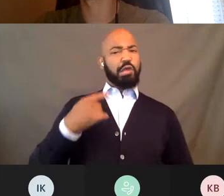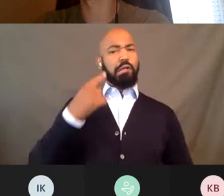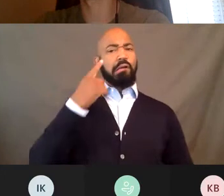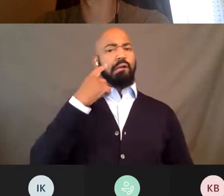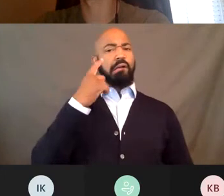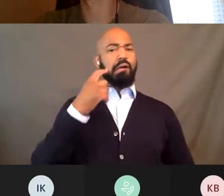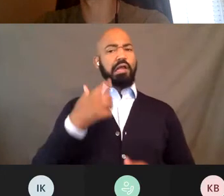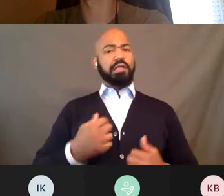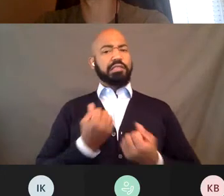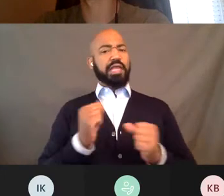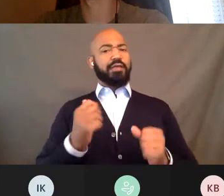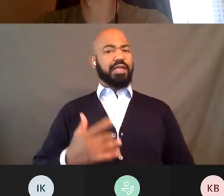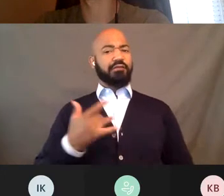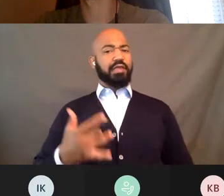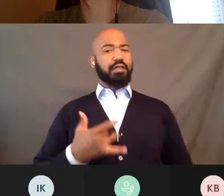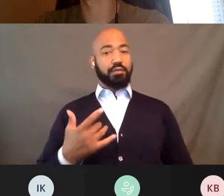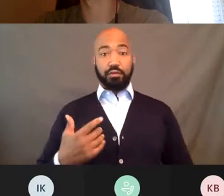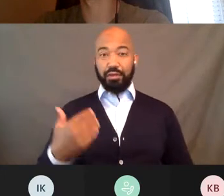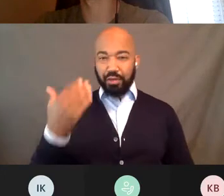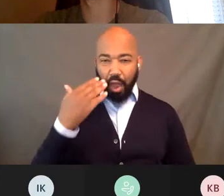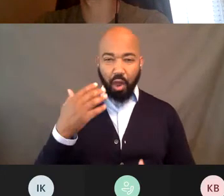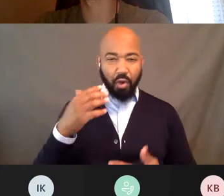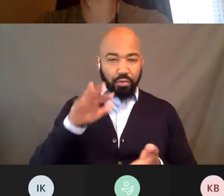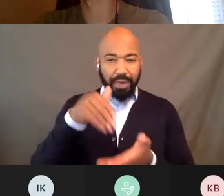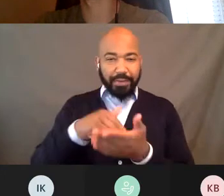people that are walking there,